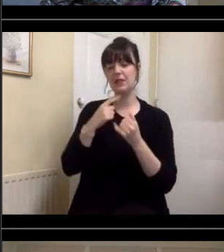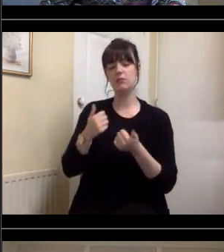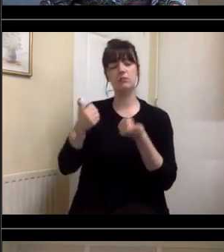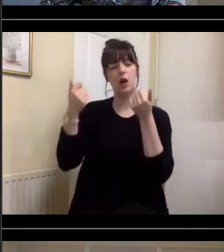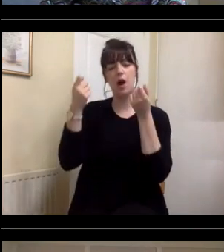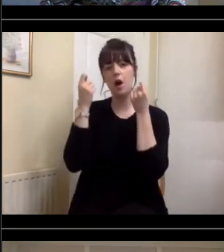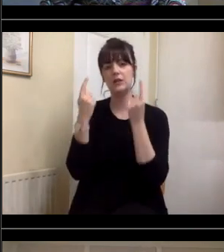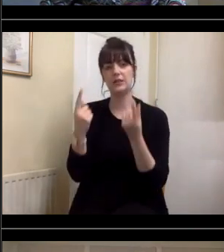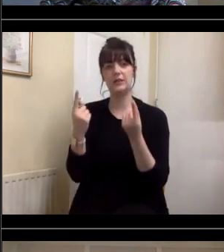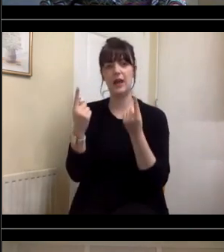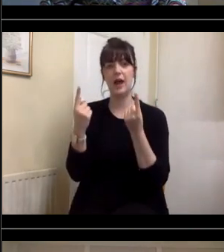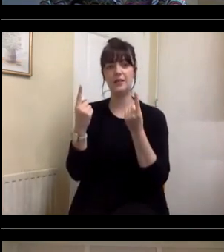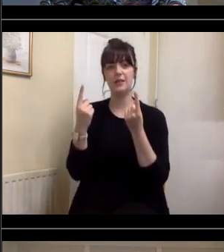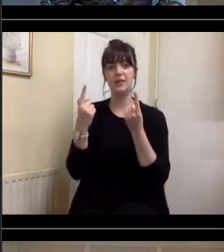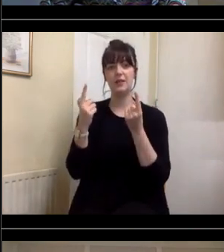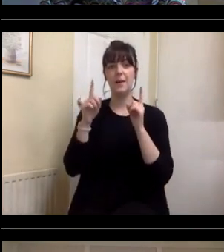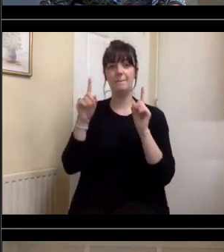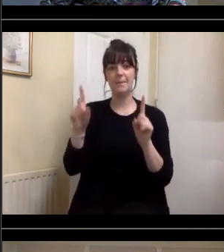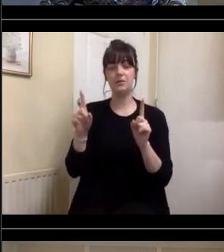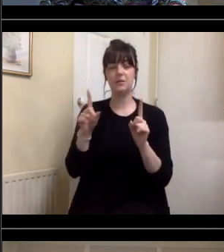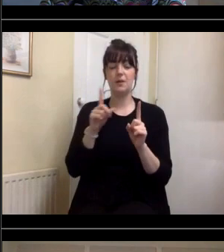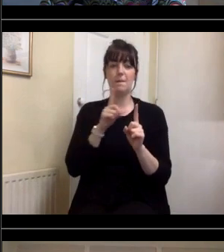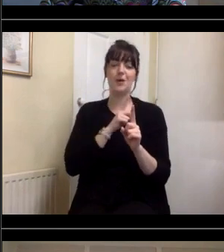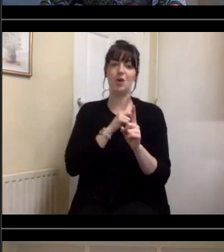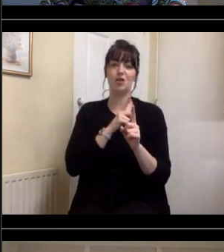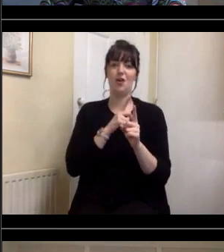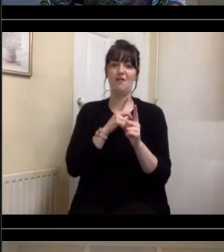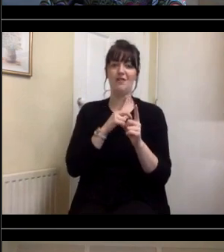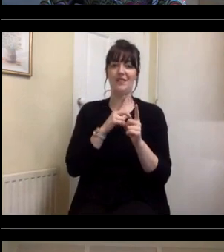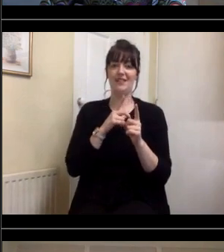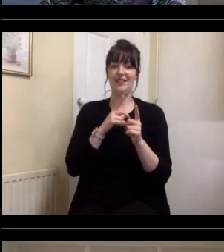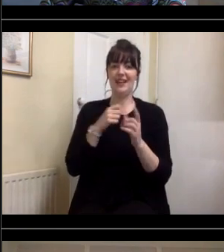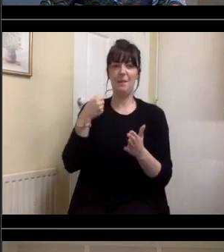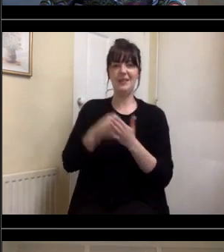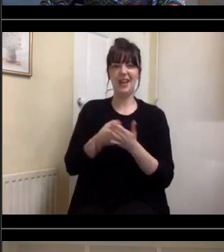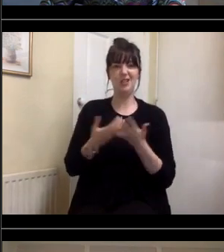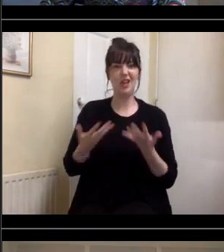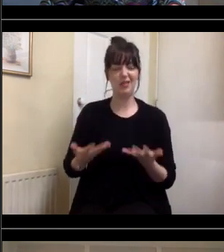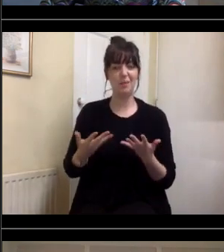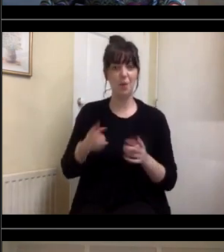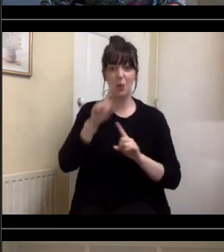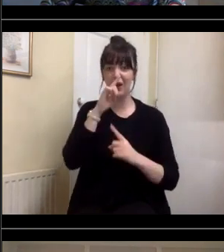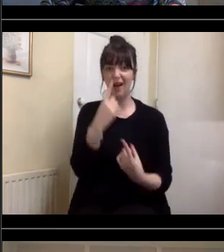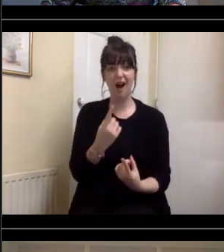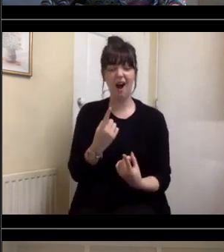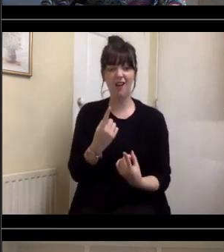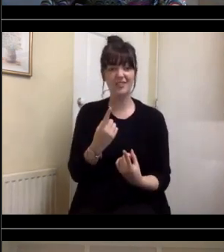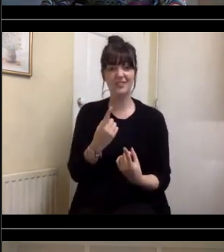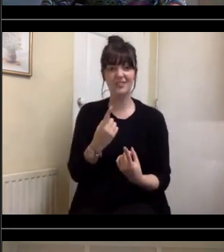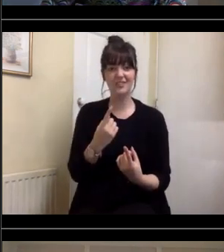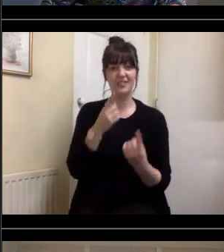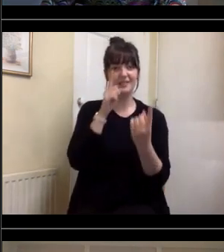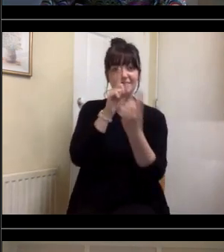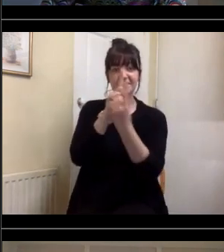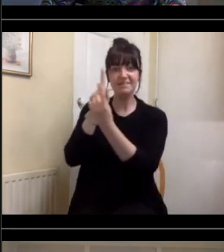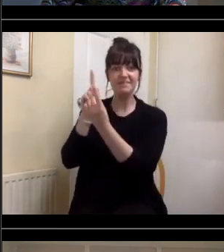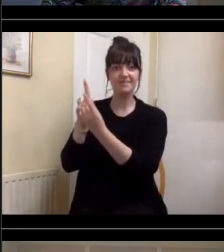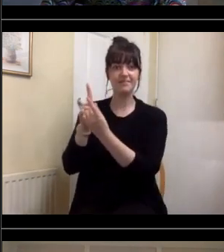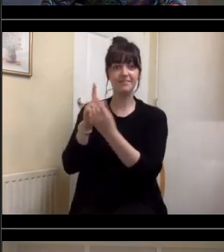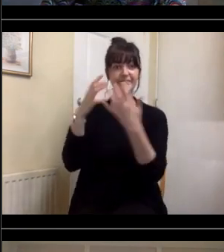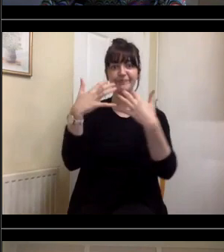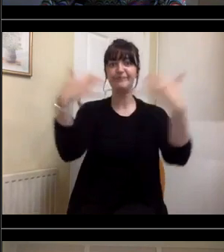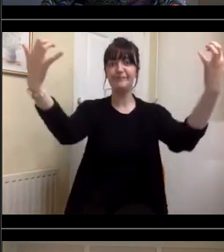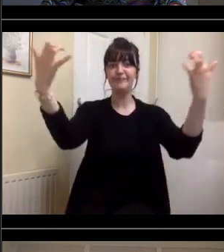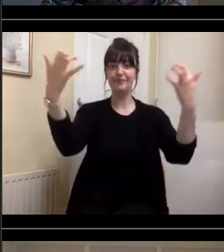understand. But of course, given the current constraints, we have been unable to have public information